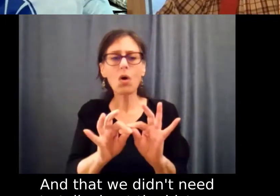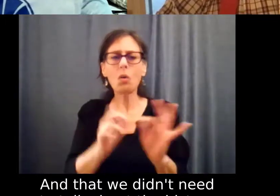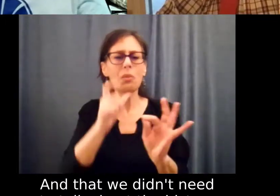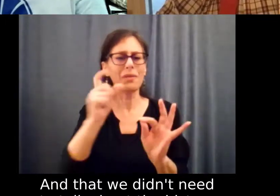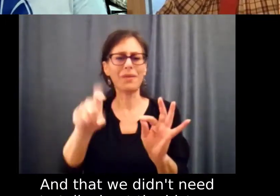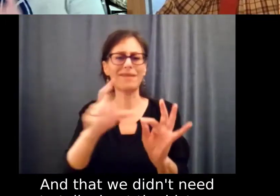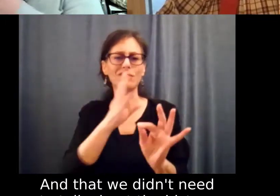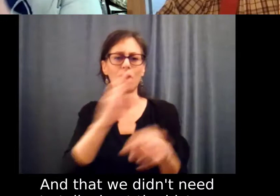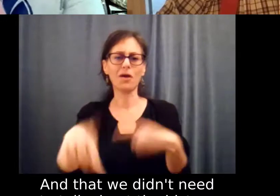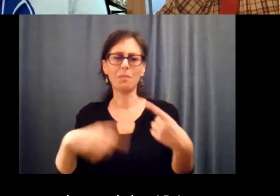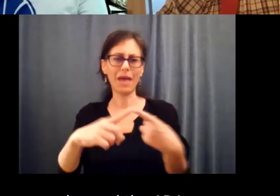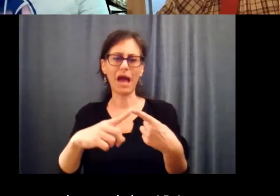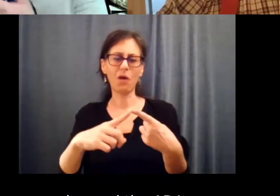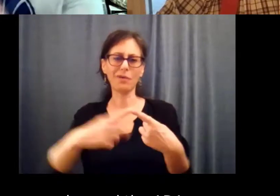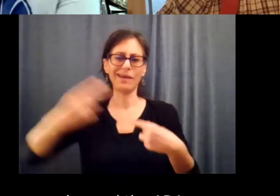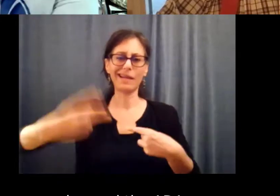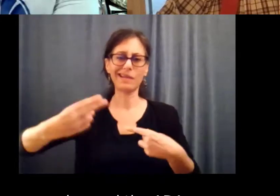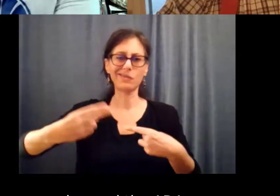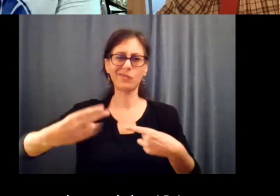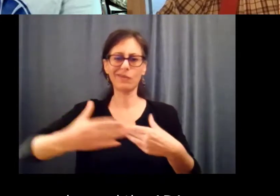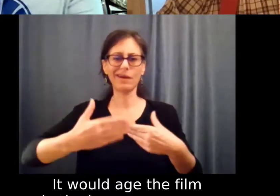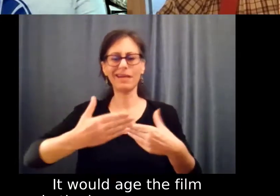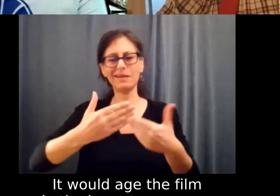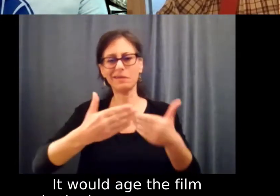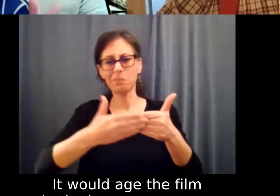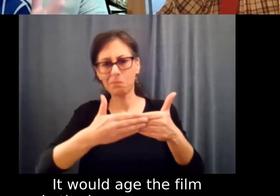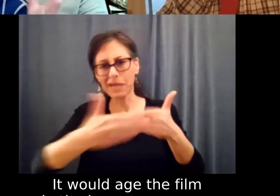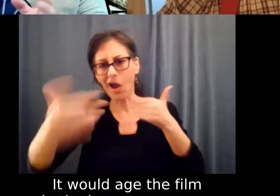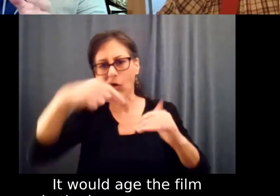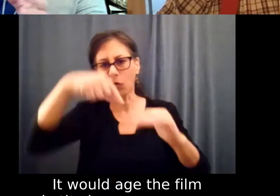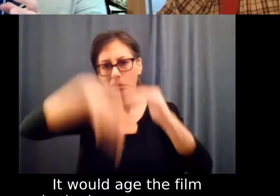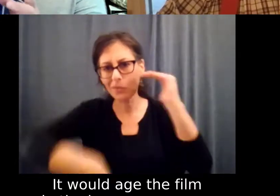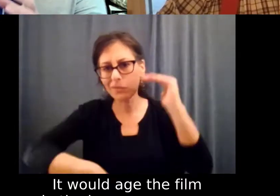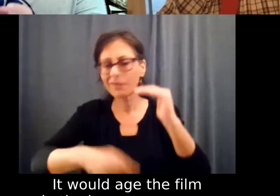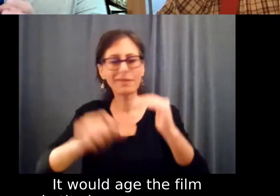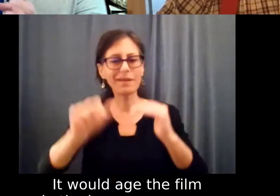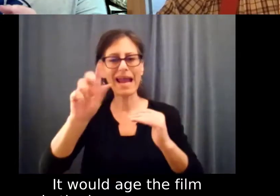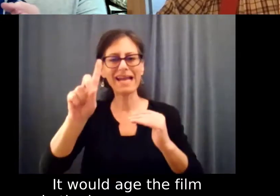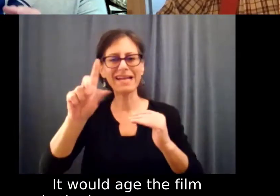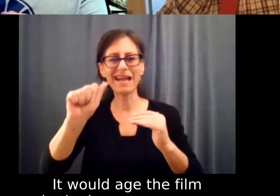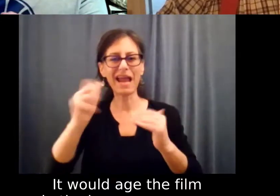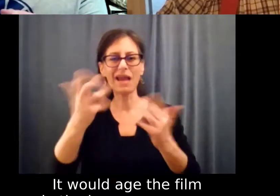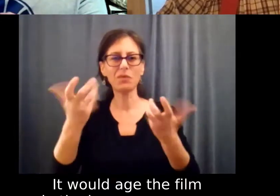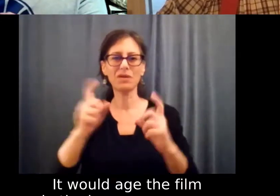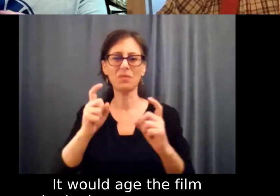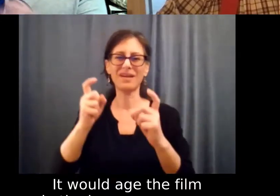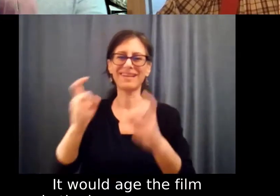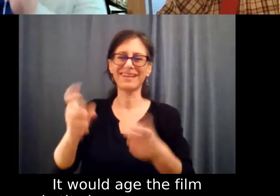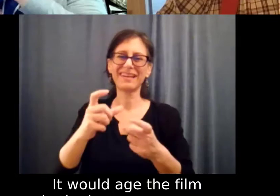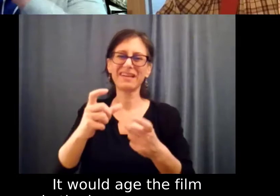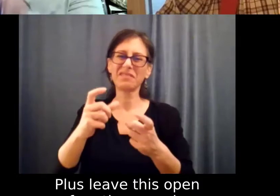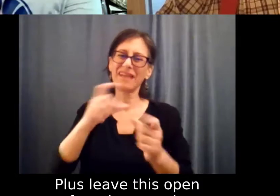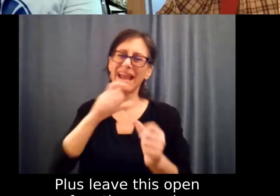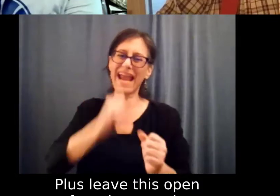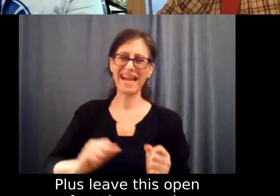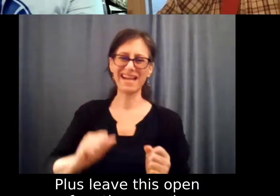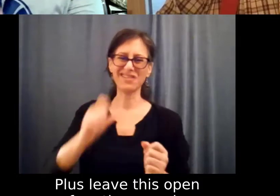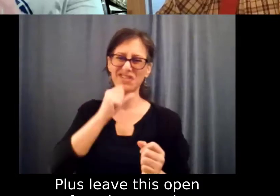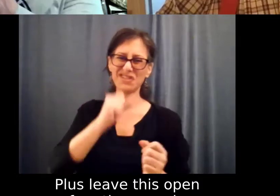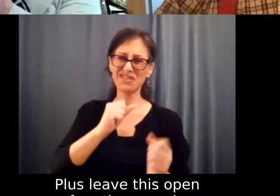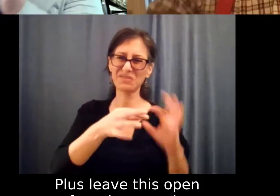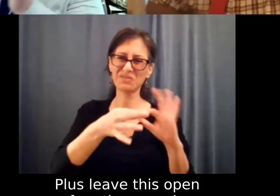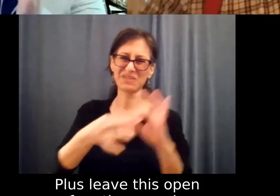talk about the history beyond the ADA. It would kind of age the film in the long run anyway. Right.